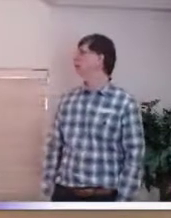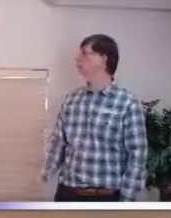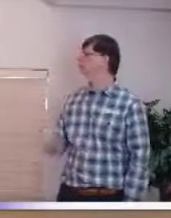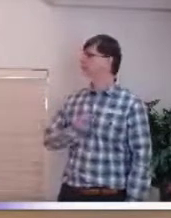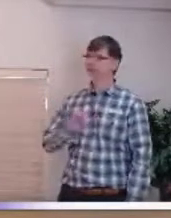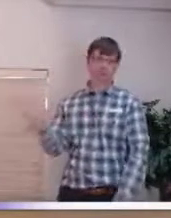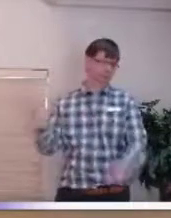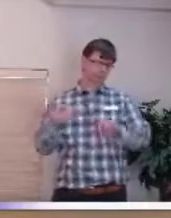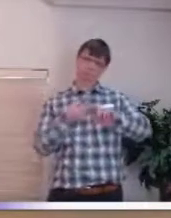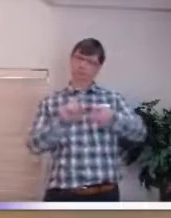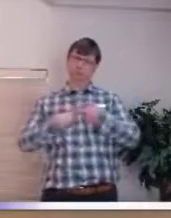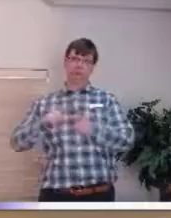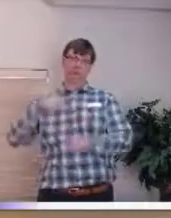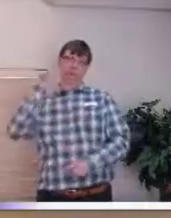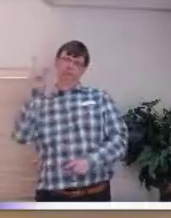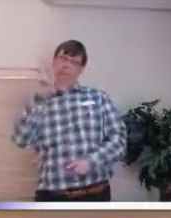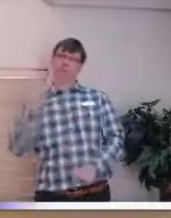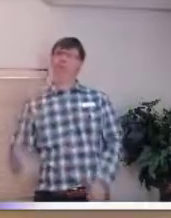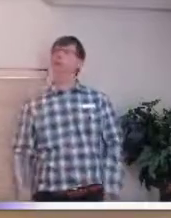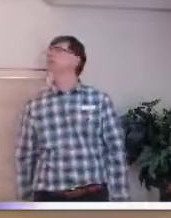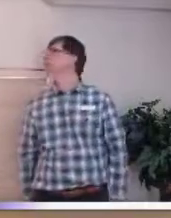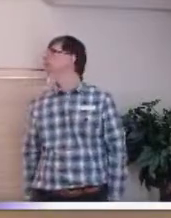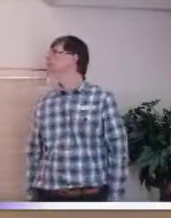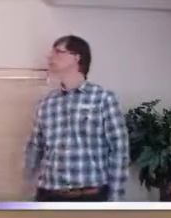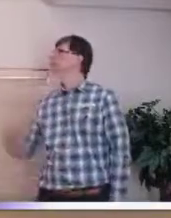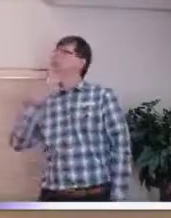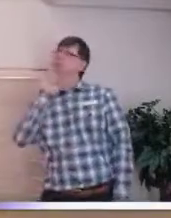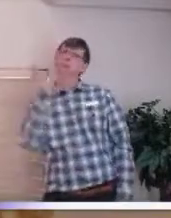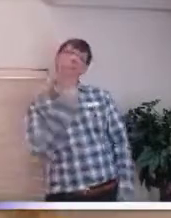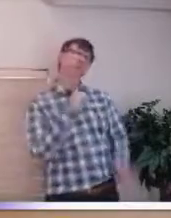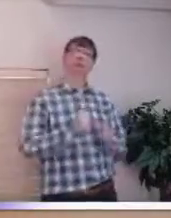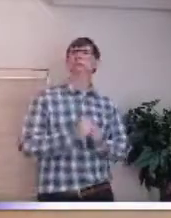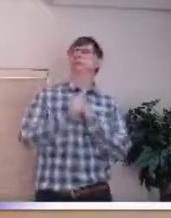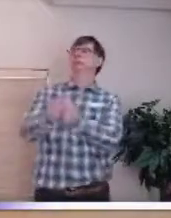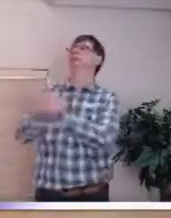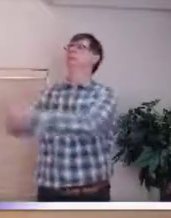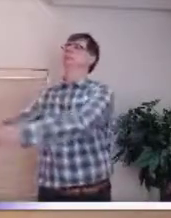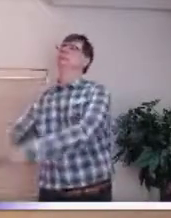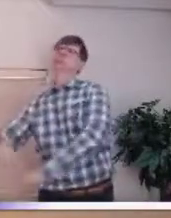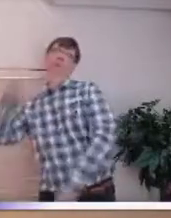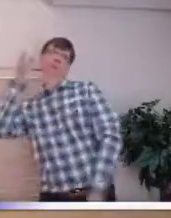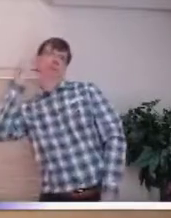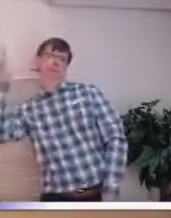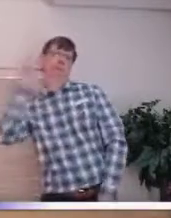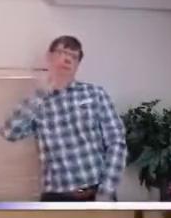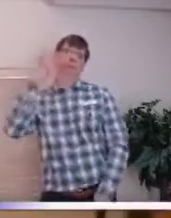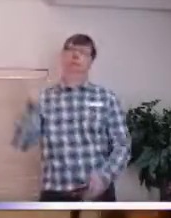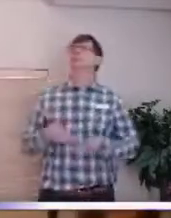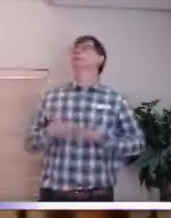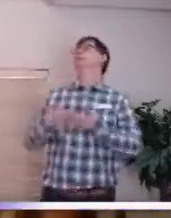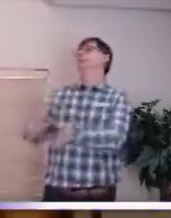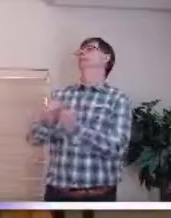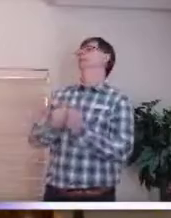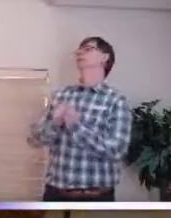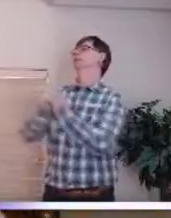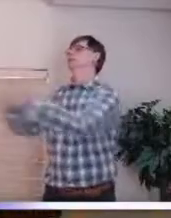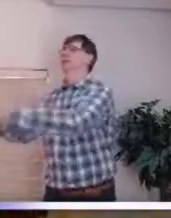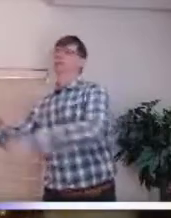I don't like being alone. But then that leads us to the third one, which is called letting go of